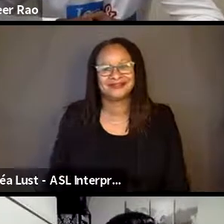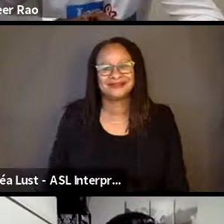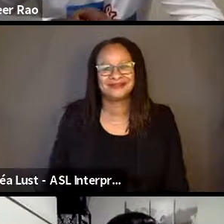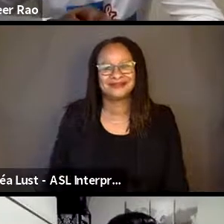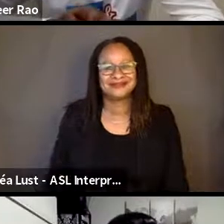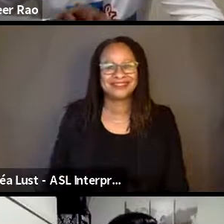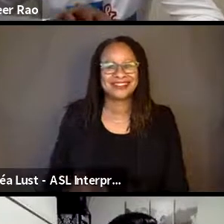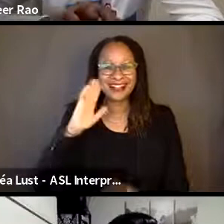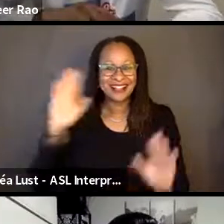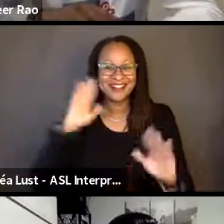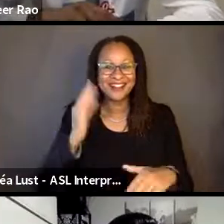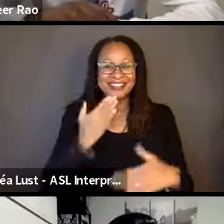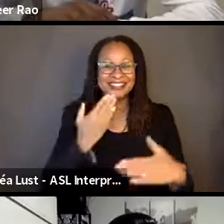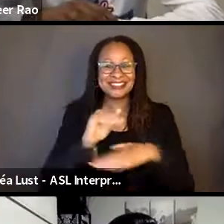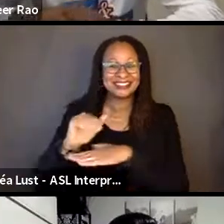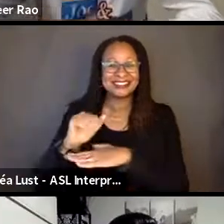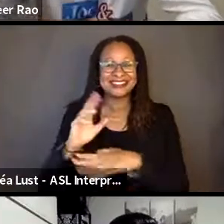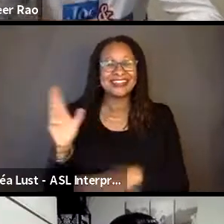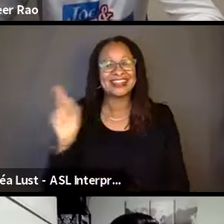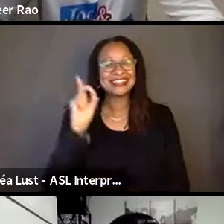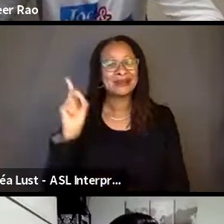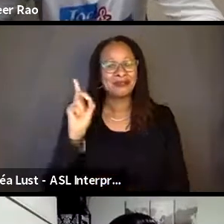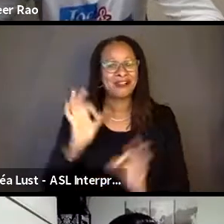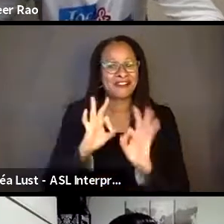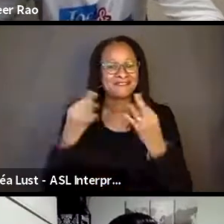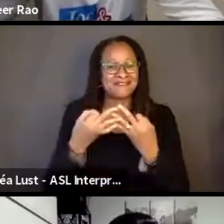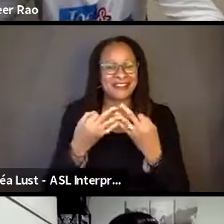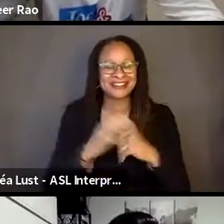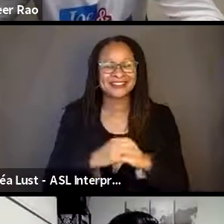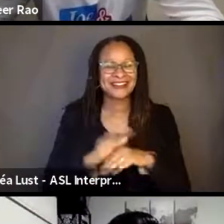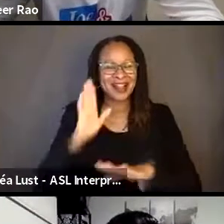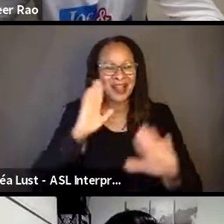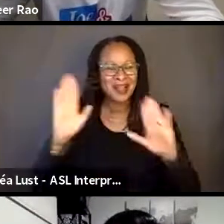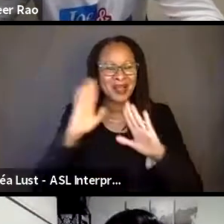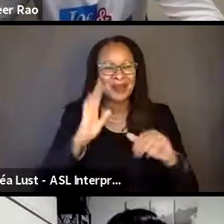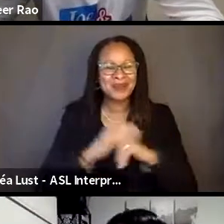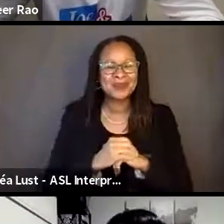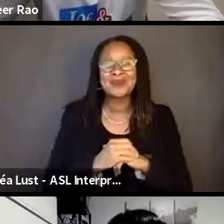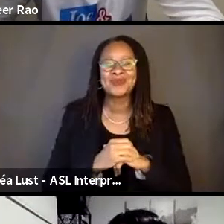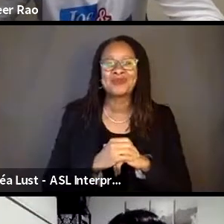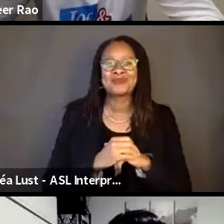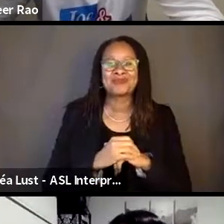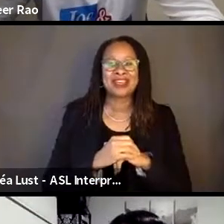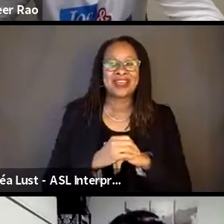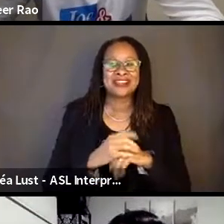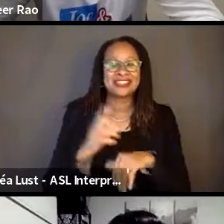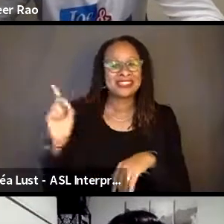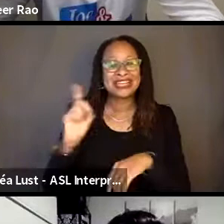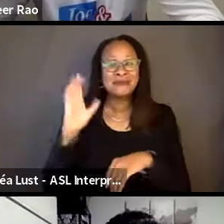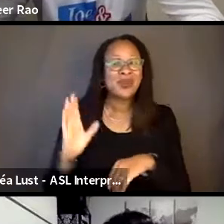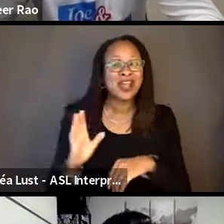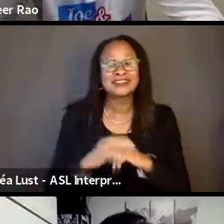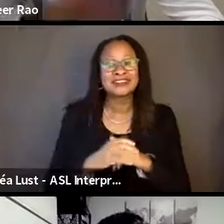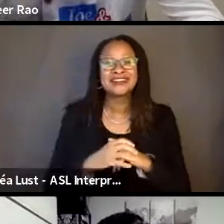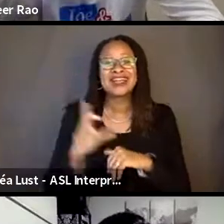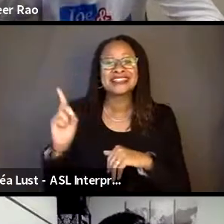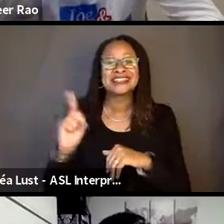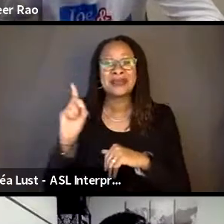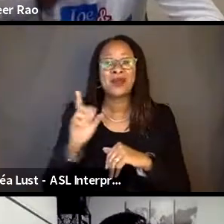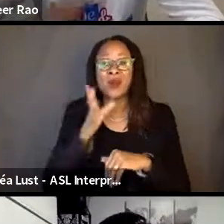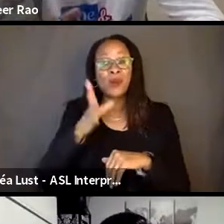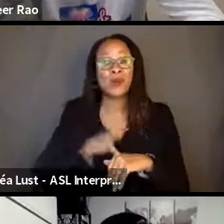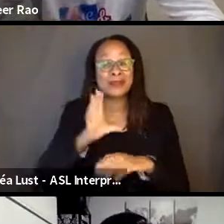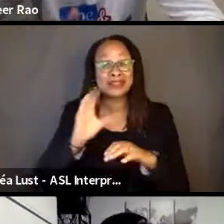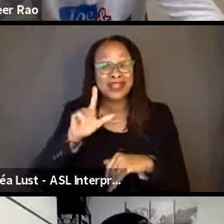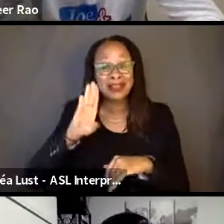Good evening, Democratic family. Good evening, Florida Democrats. Good evening, Democratic Women's